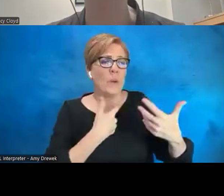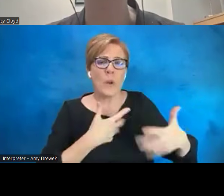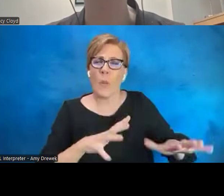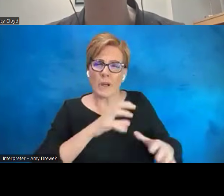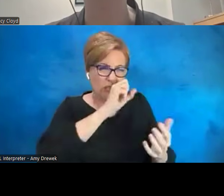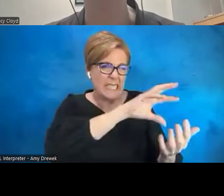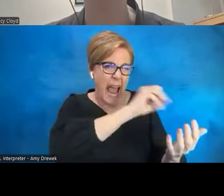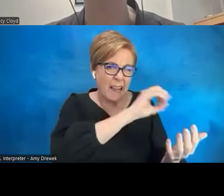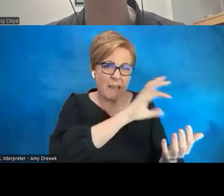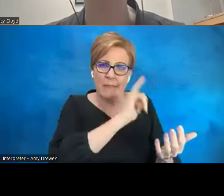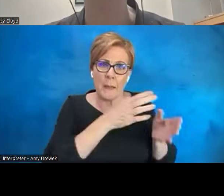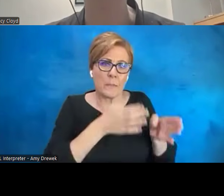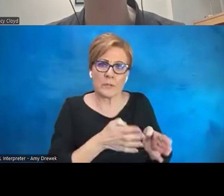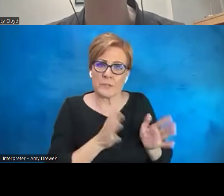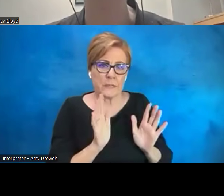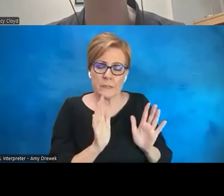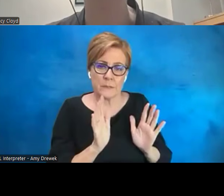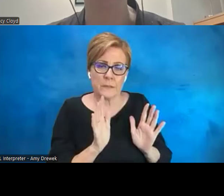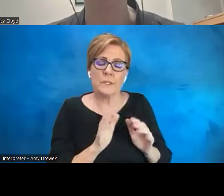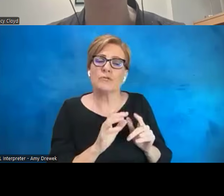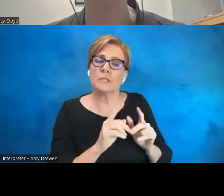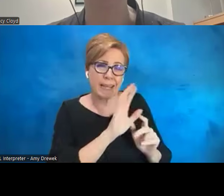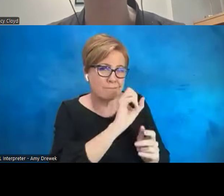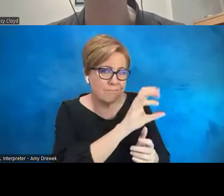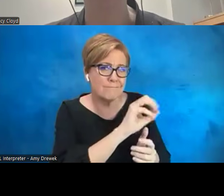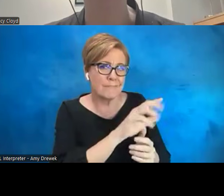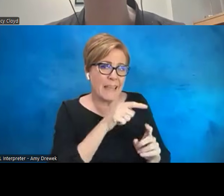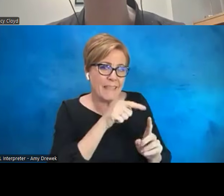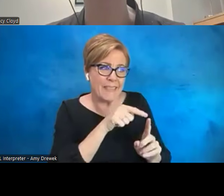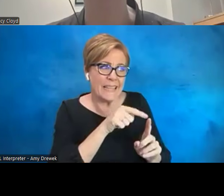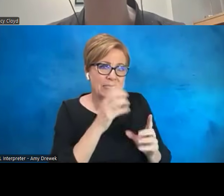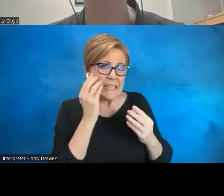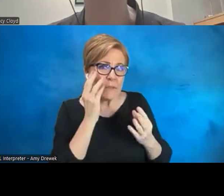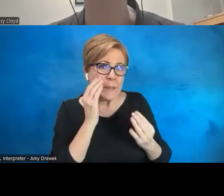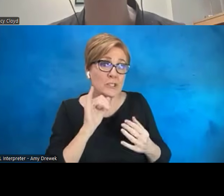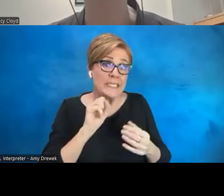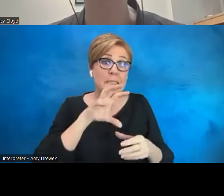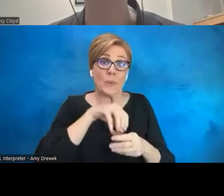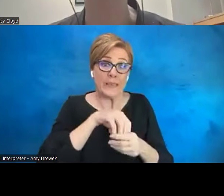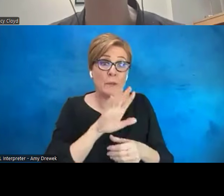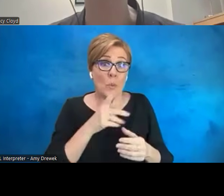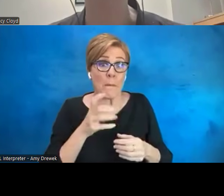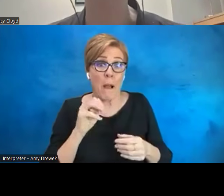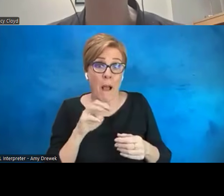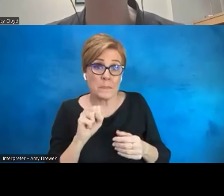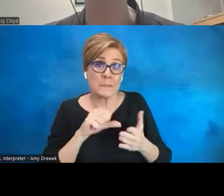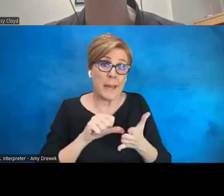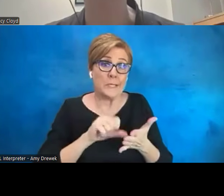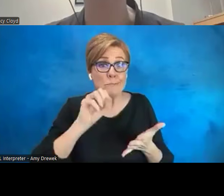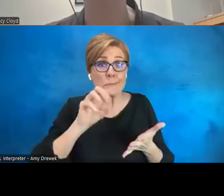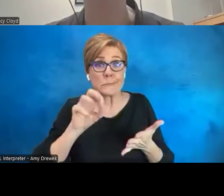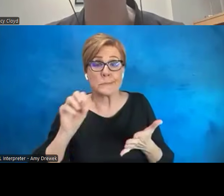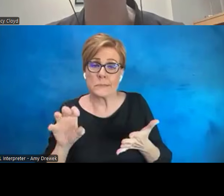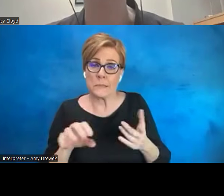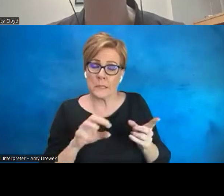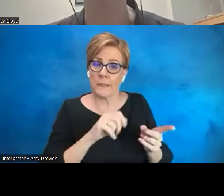who's giving you the bad information, but trying to be sympathetic to their position that they're being forced to, answer